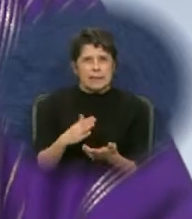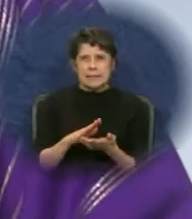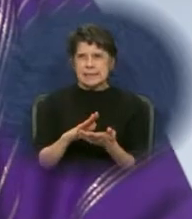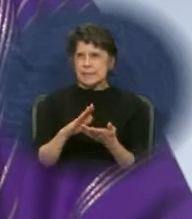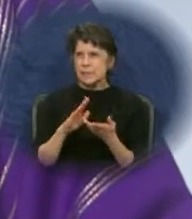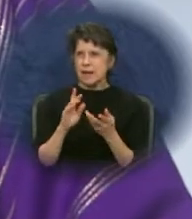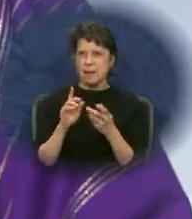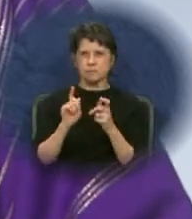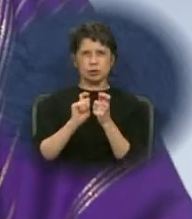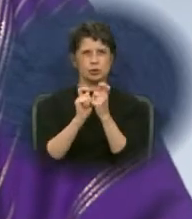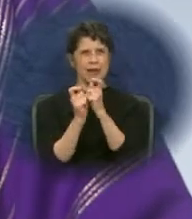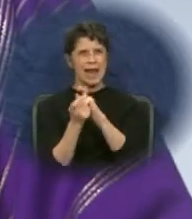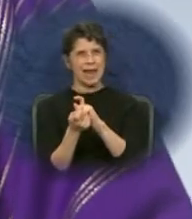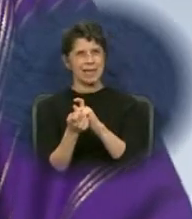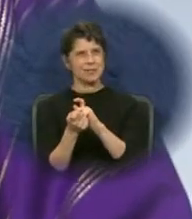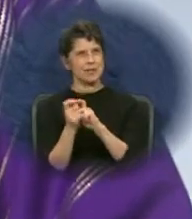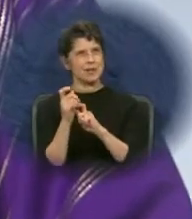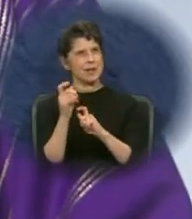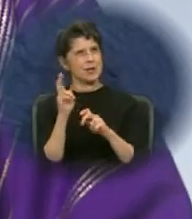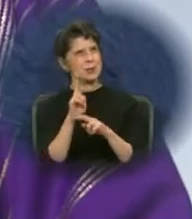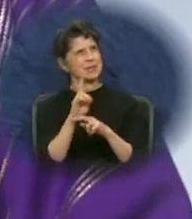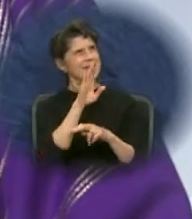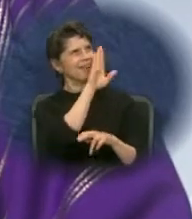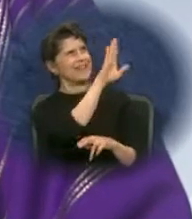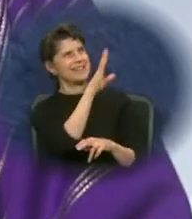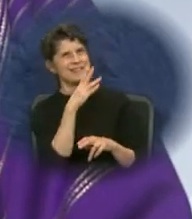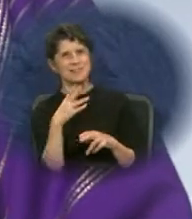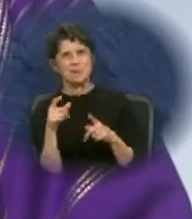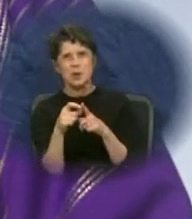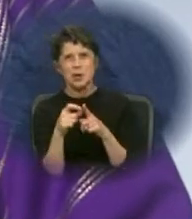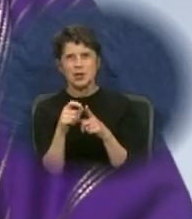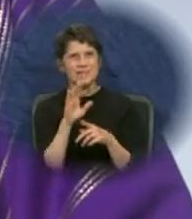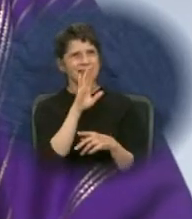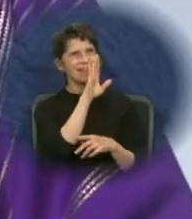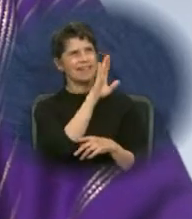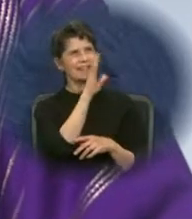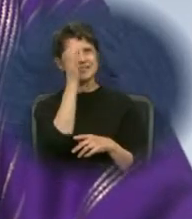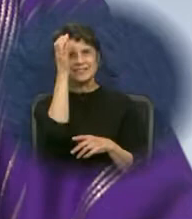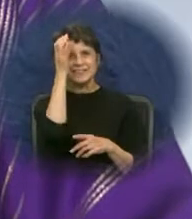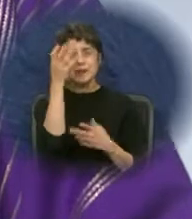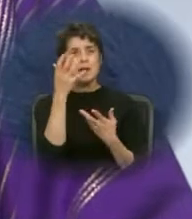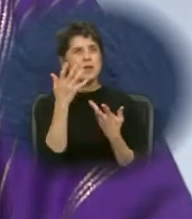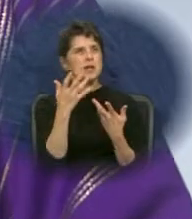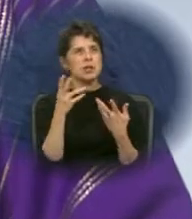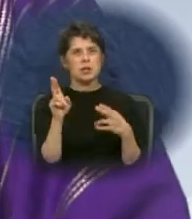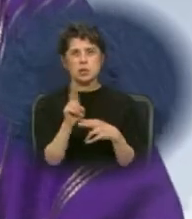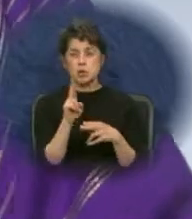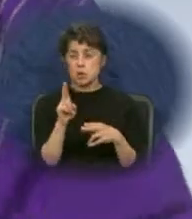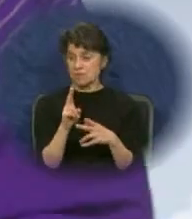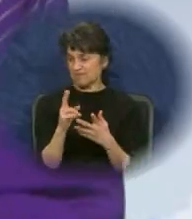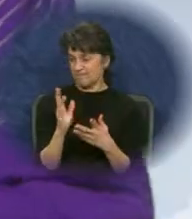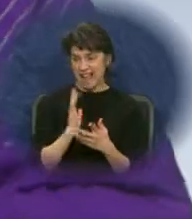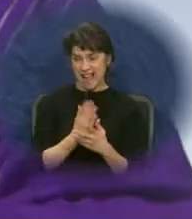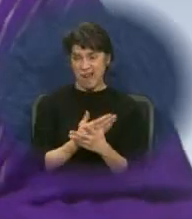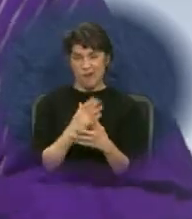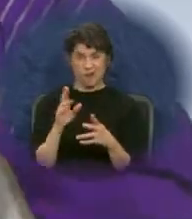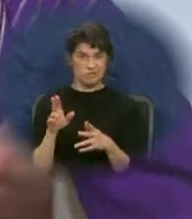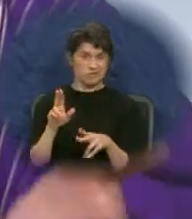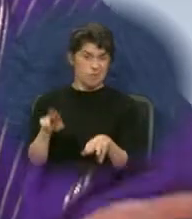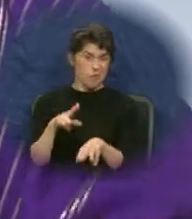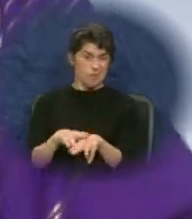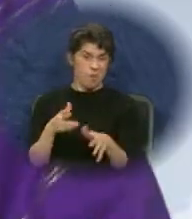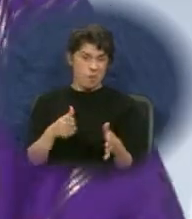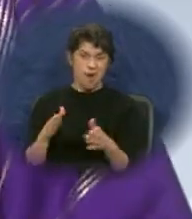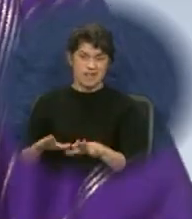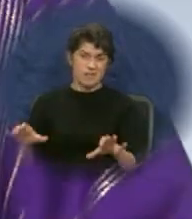by God's word and by God's grace from our typical kind of mindsets or our patterns of ways of doing things, or even the fact